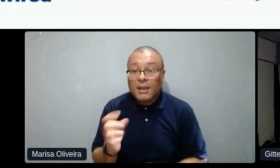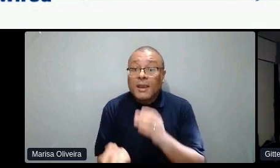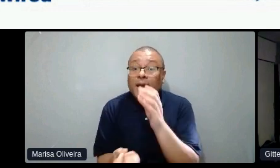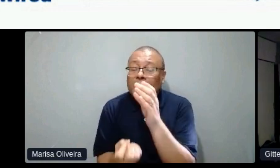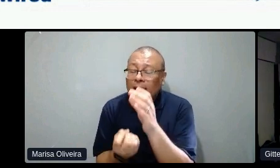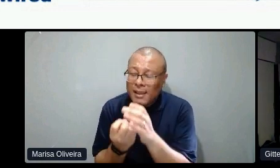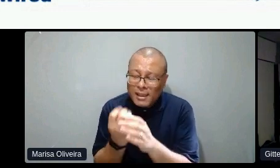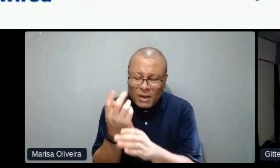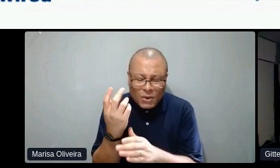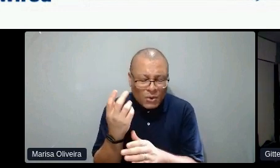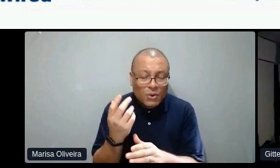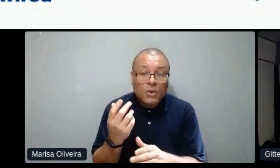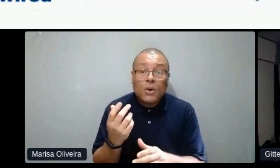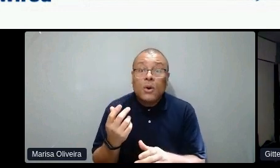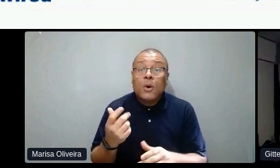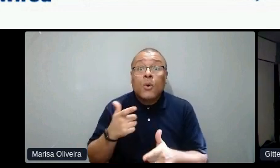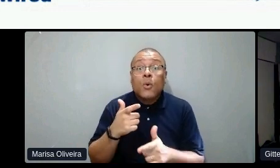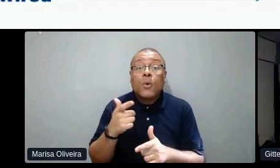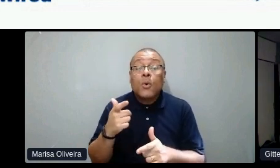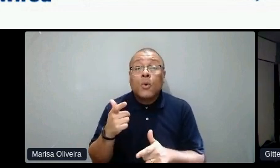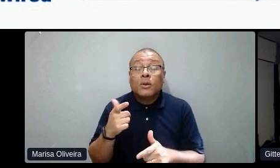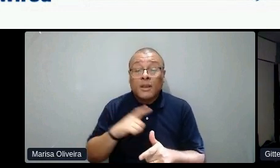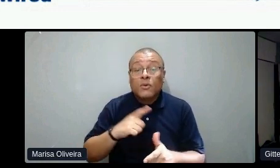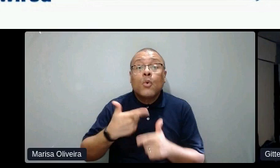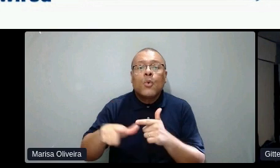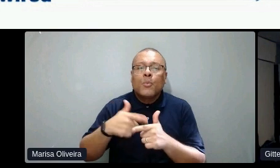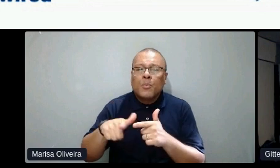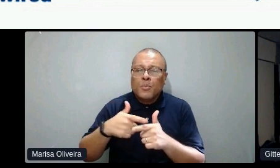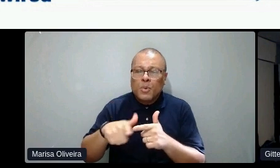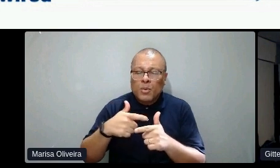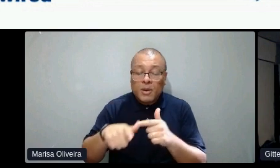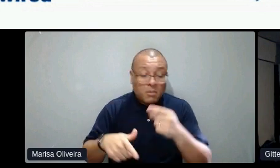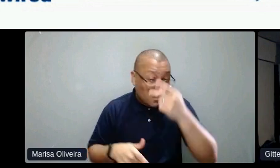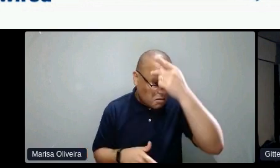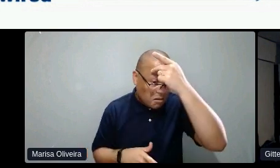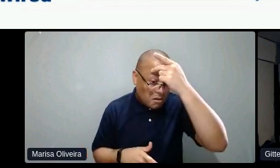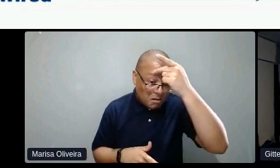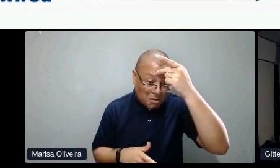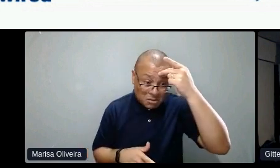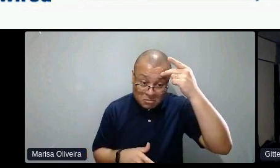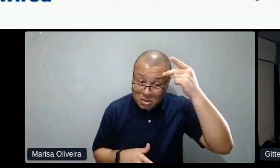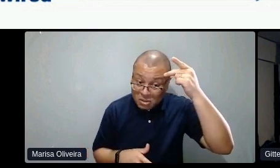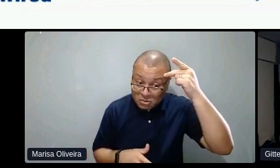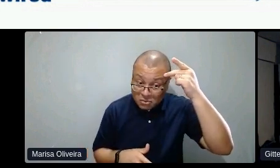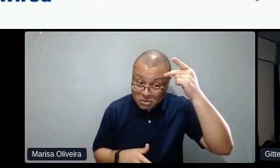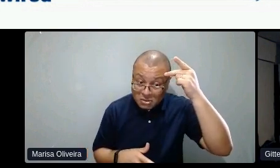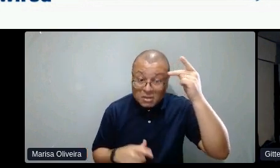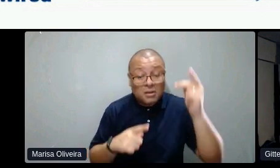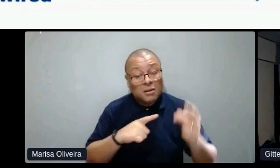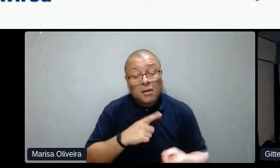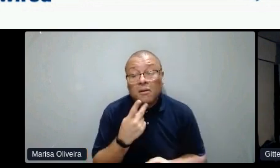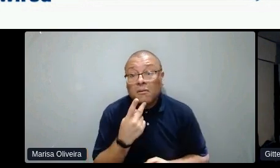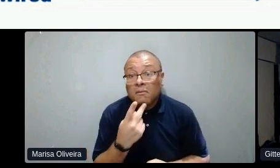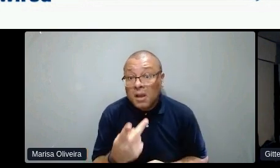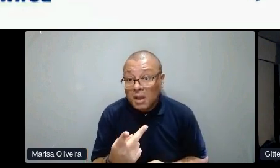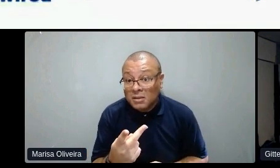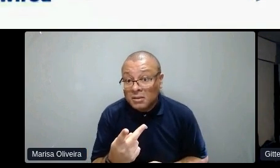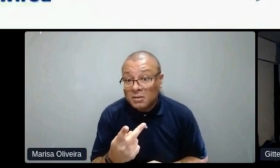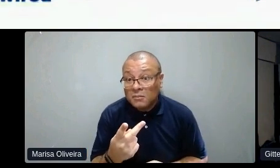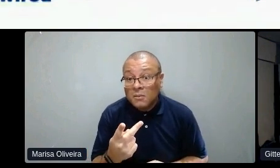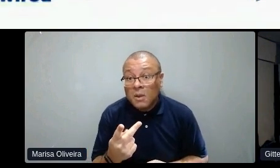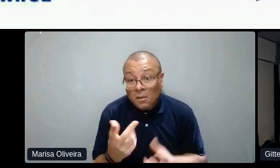lot of things that were problems with this. But people were fired or bullied if they were raising